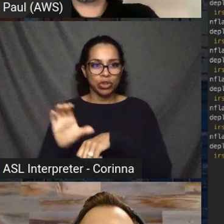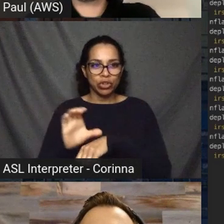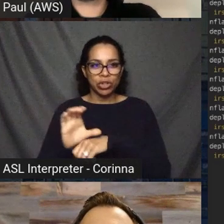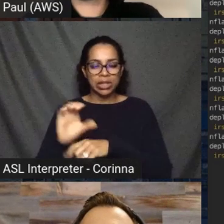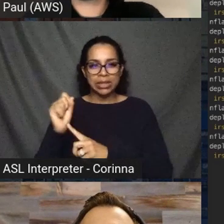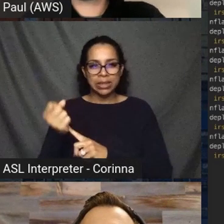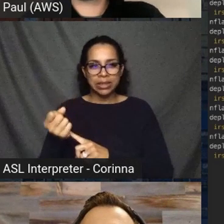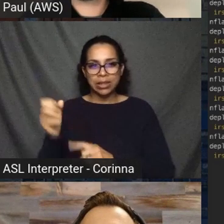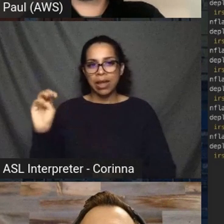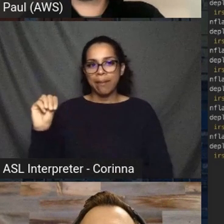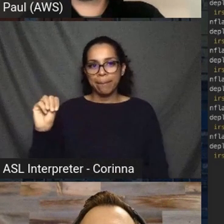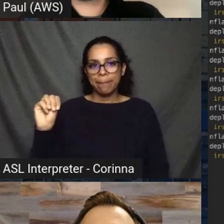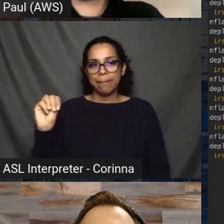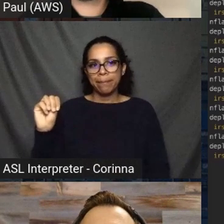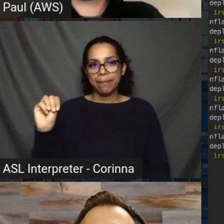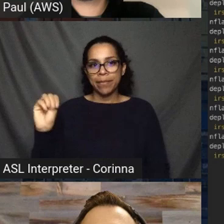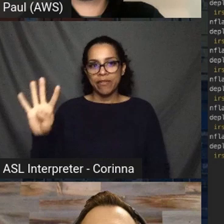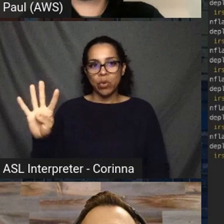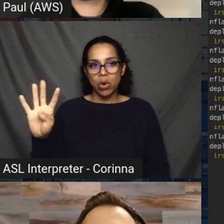large.